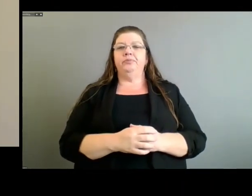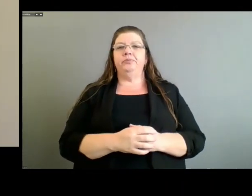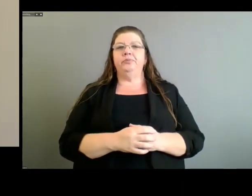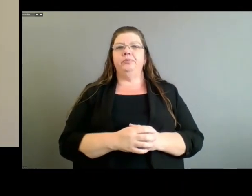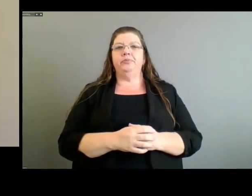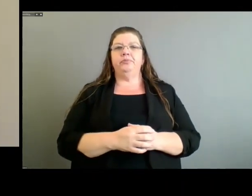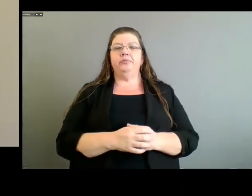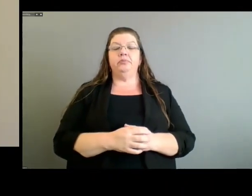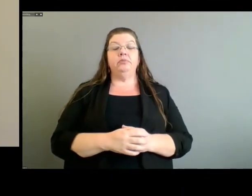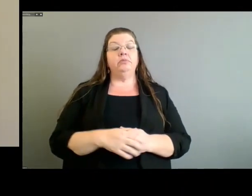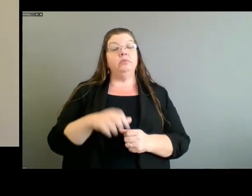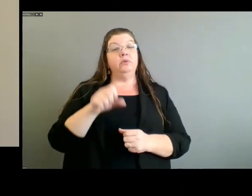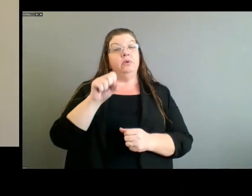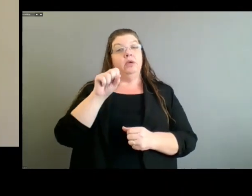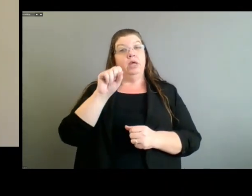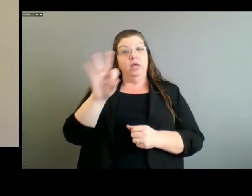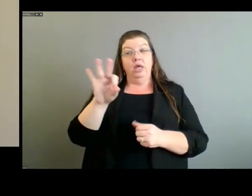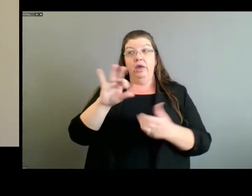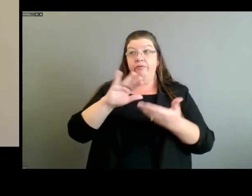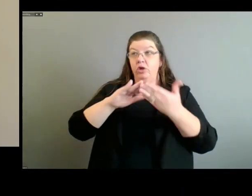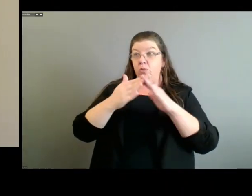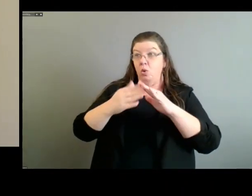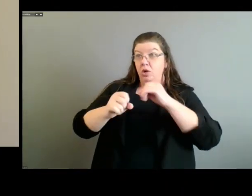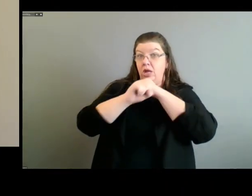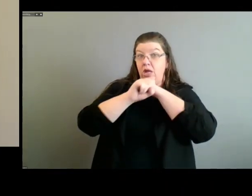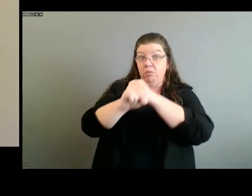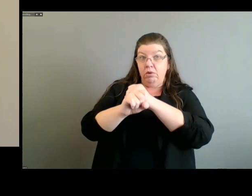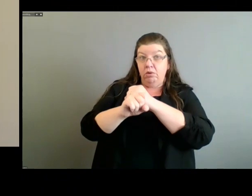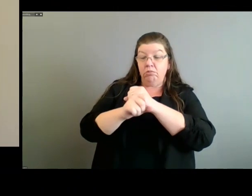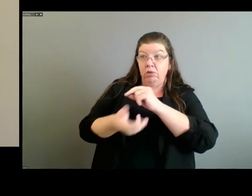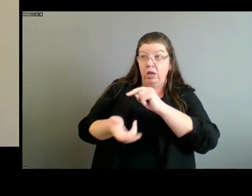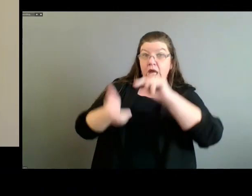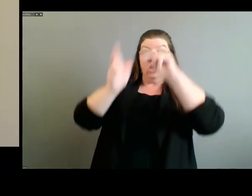Providing our community immunity increases and our